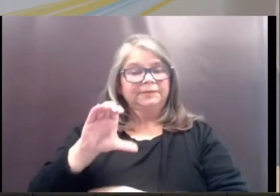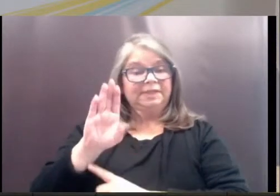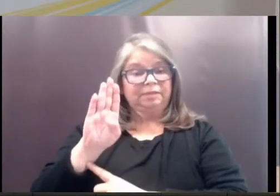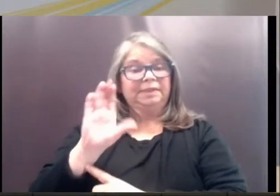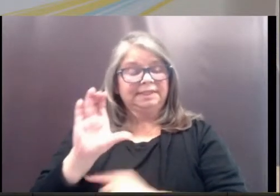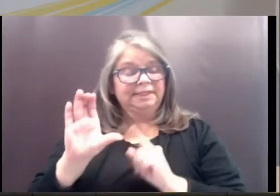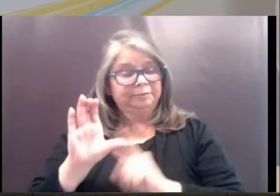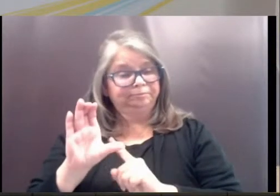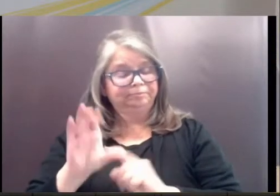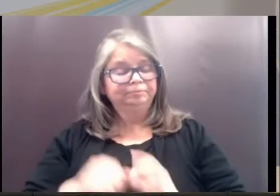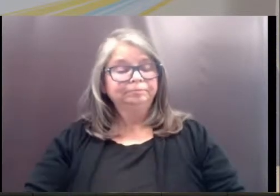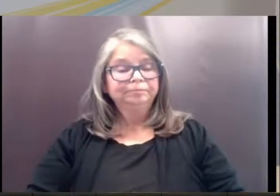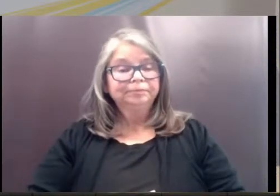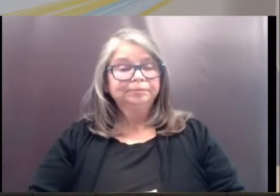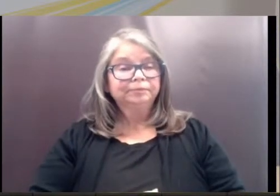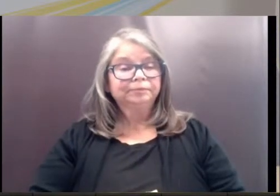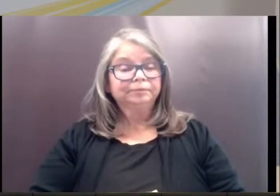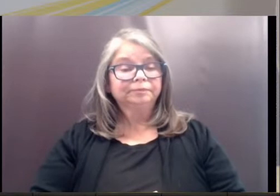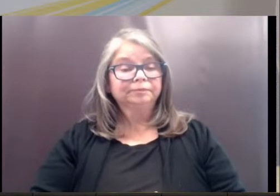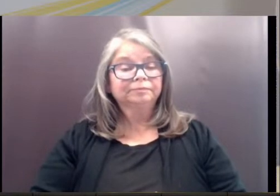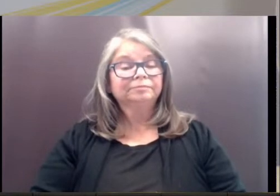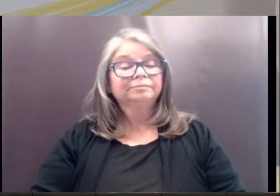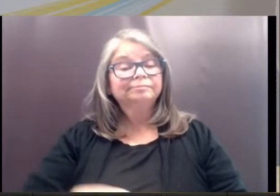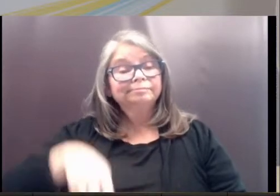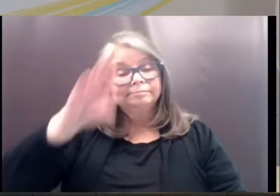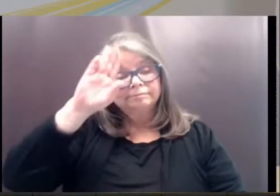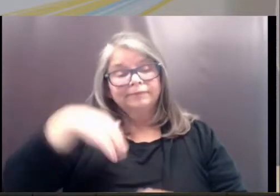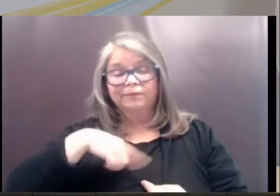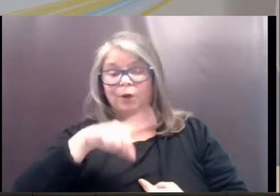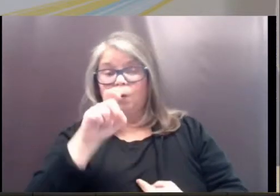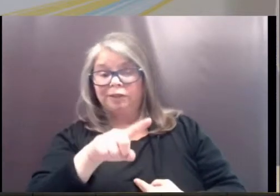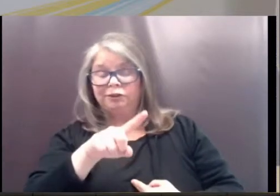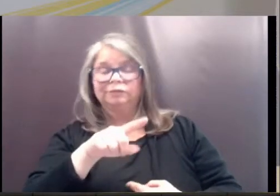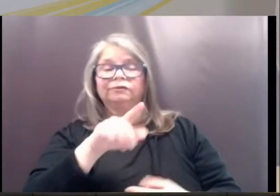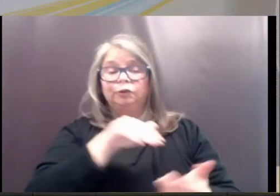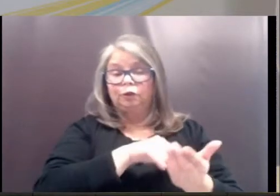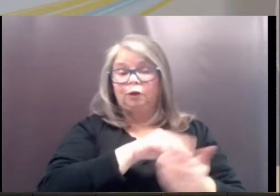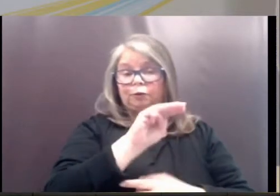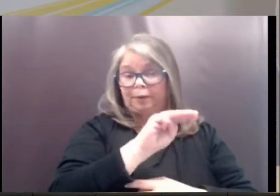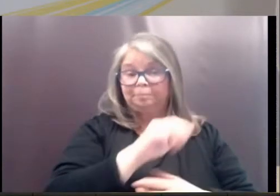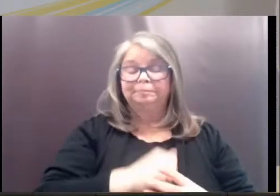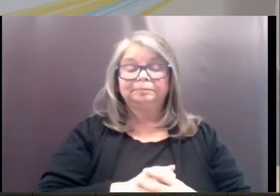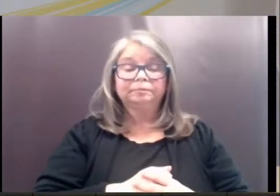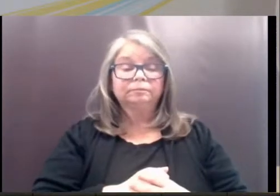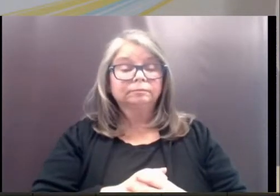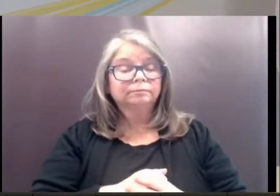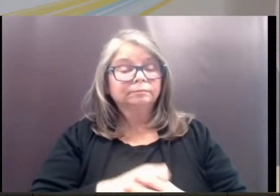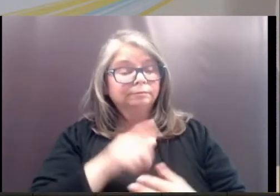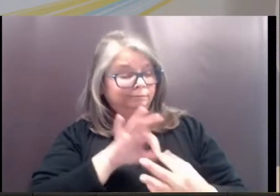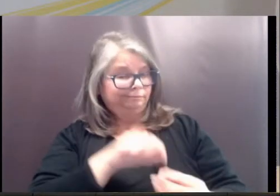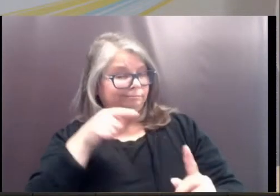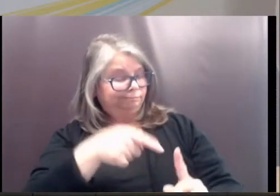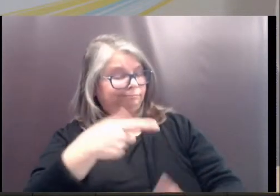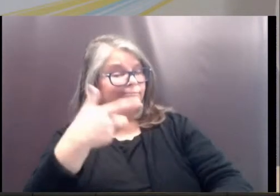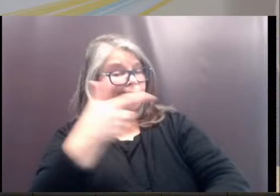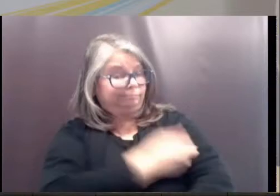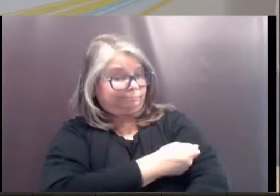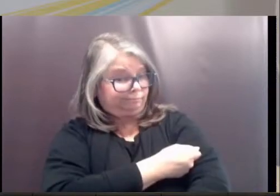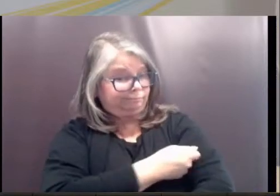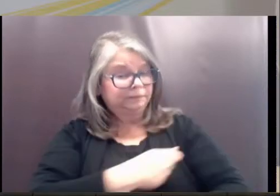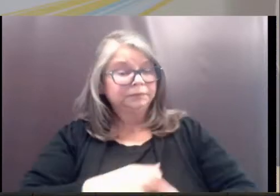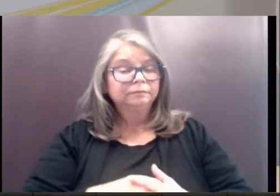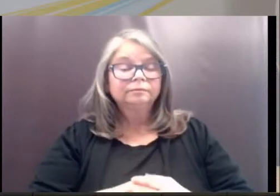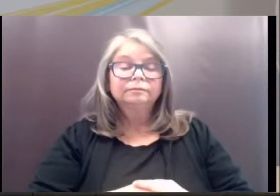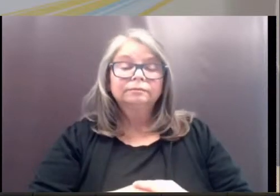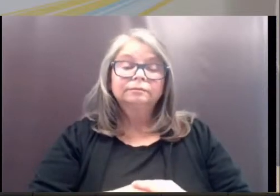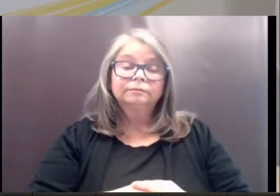Hi there. My question today is for Dr. Morrison and has to do with the vaccine. So you identified the priority